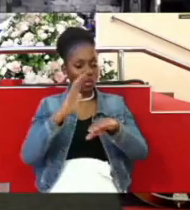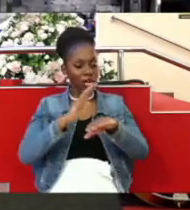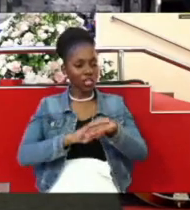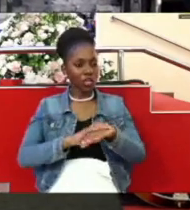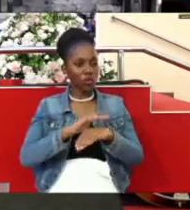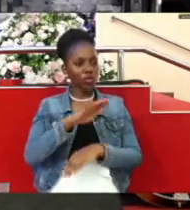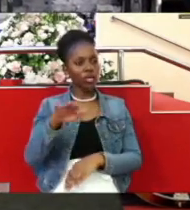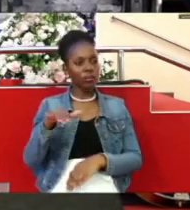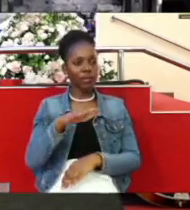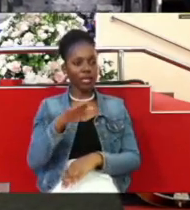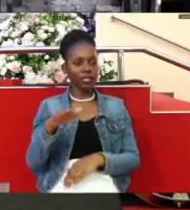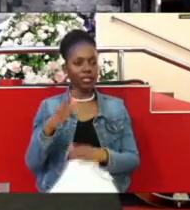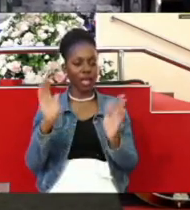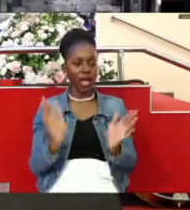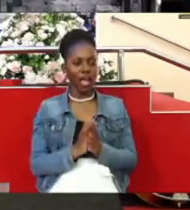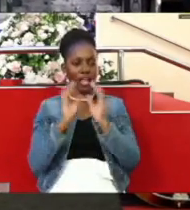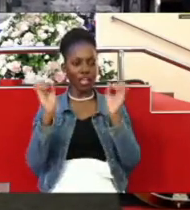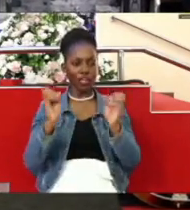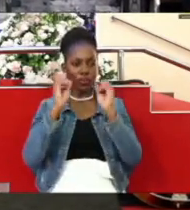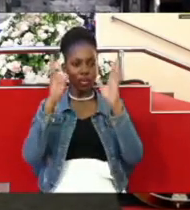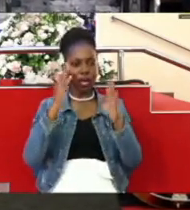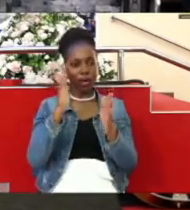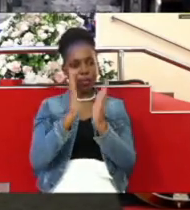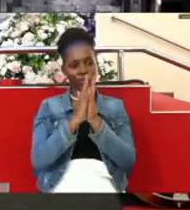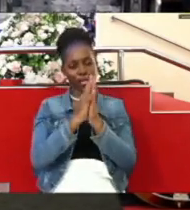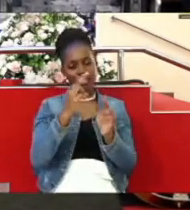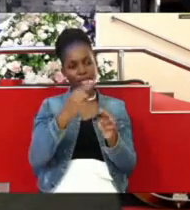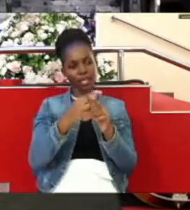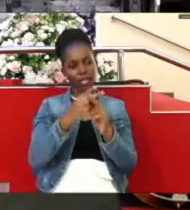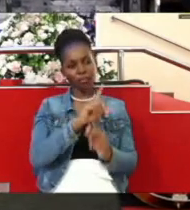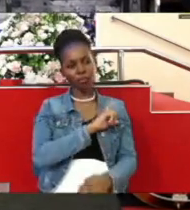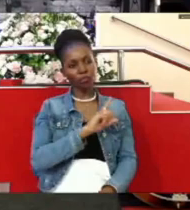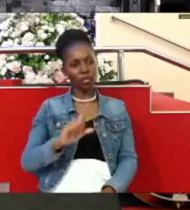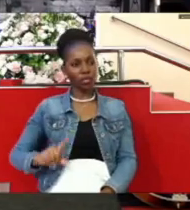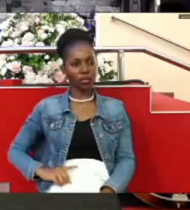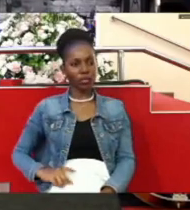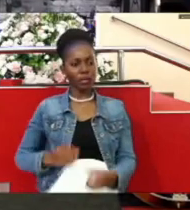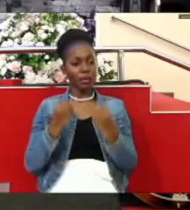Hallelujah, praise the name of the Lord. Many people never reach this place